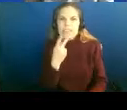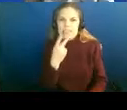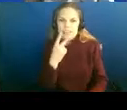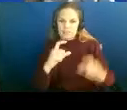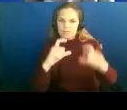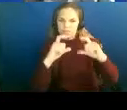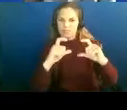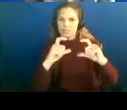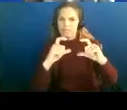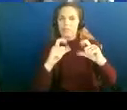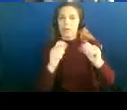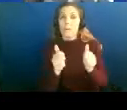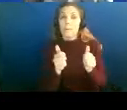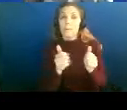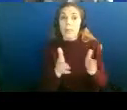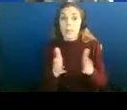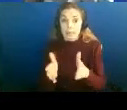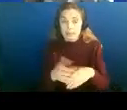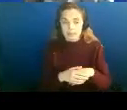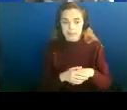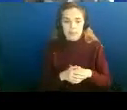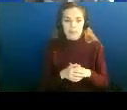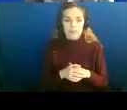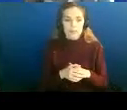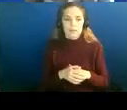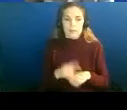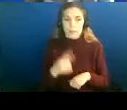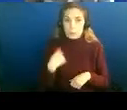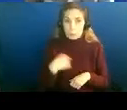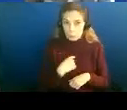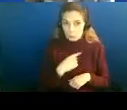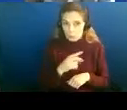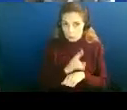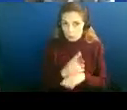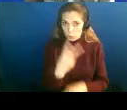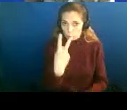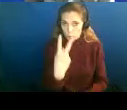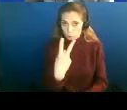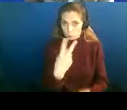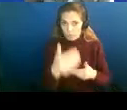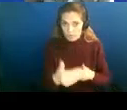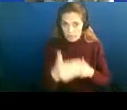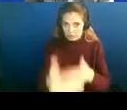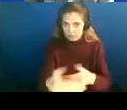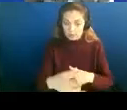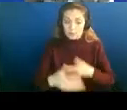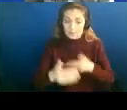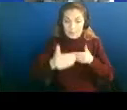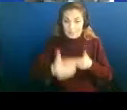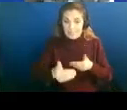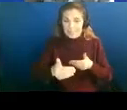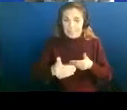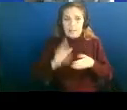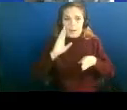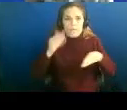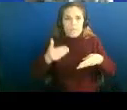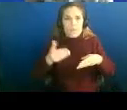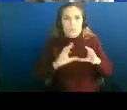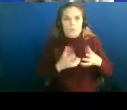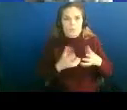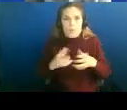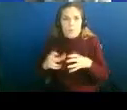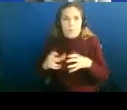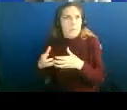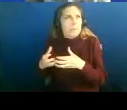series of 2 phases. In the first phase, we conducted focus groups with about 5